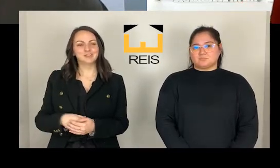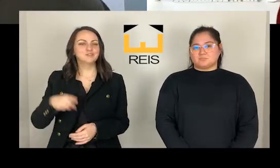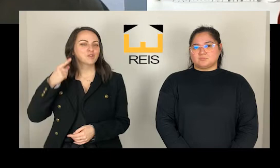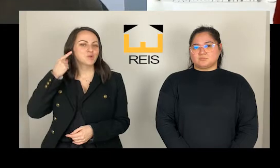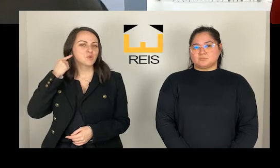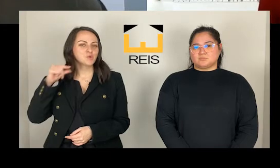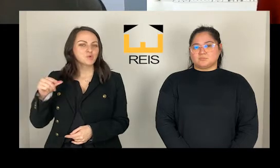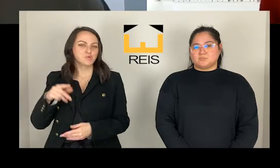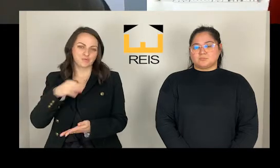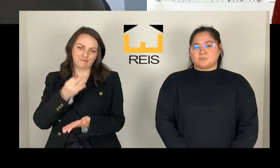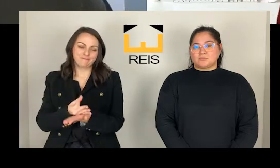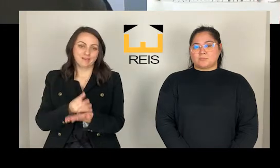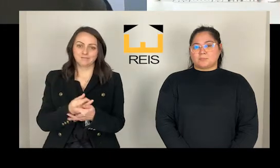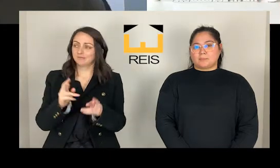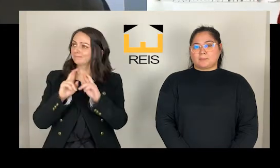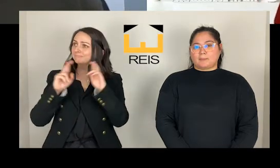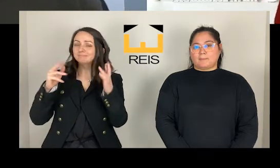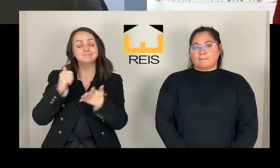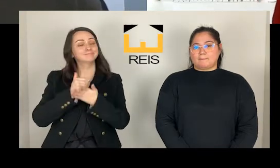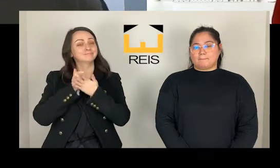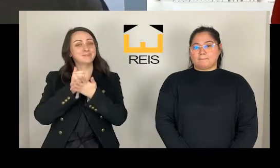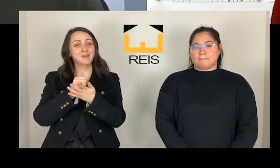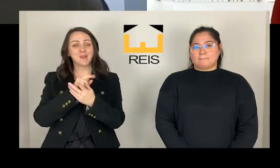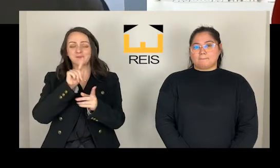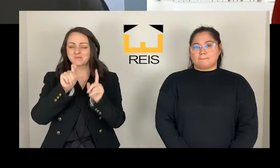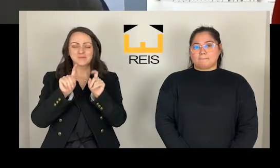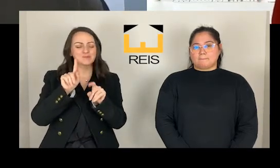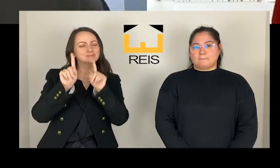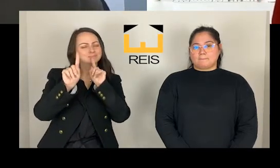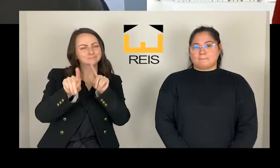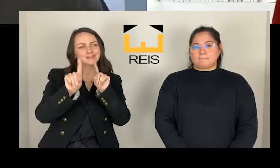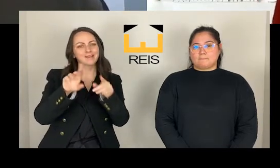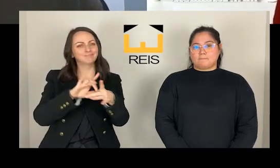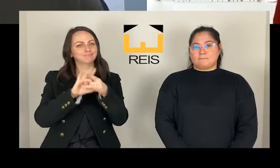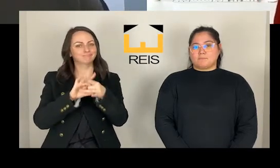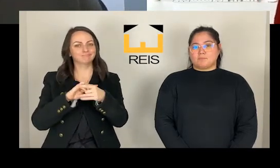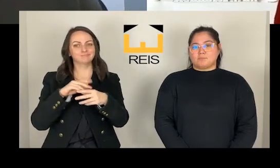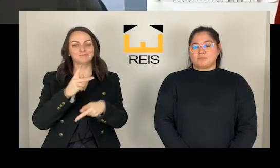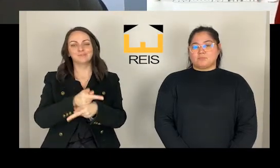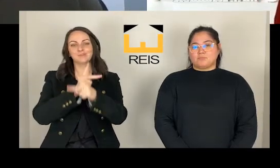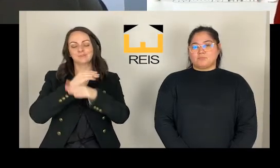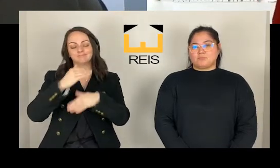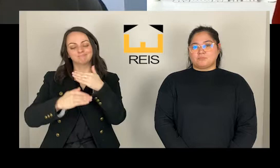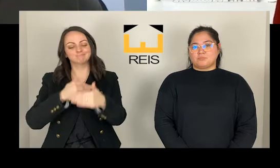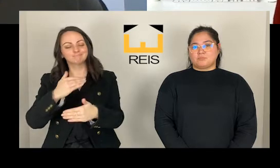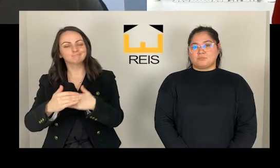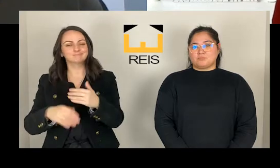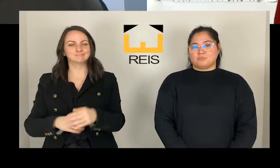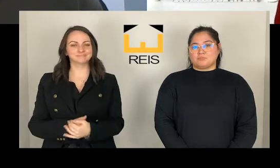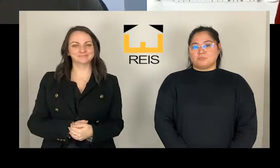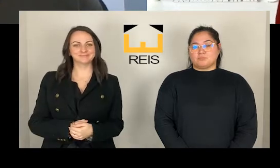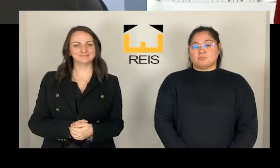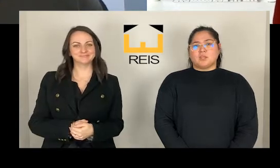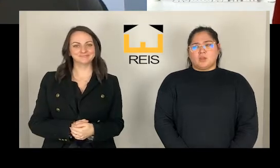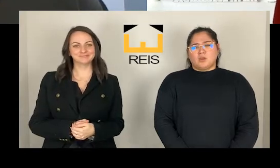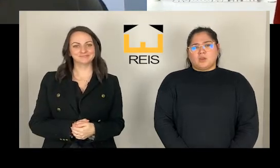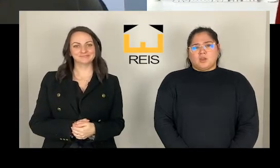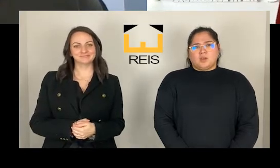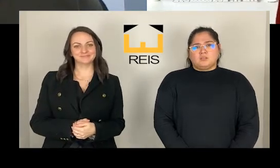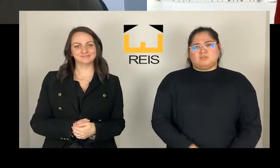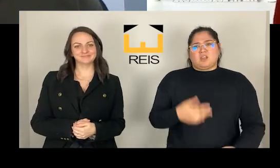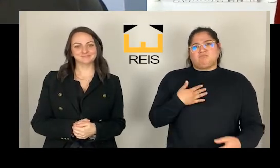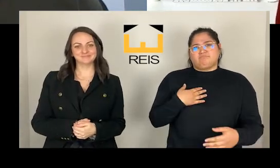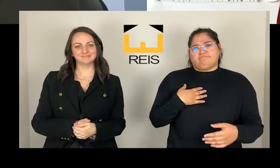I'm ready to help out and answer some questions today regarding the lending process. Excellent. Well, I got